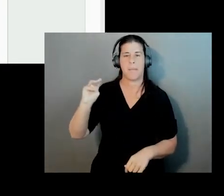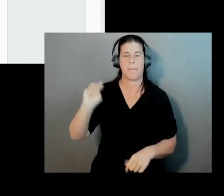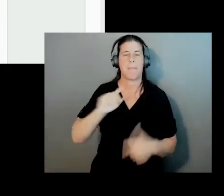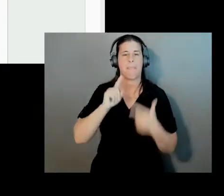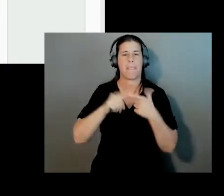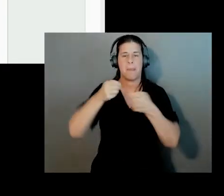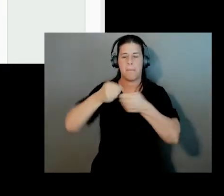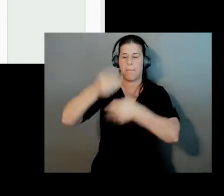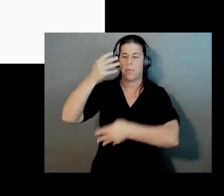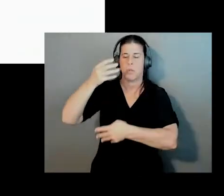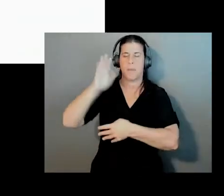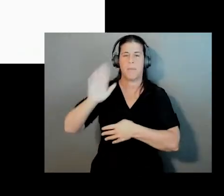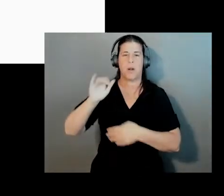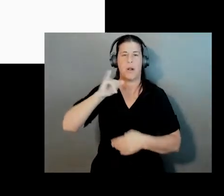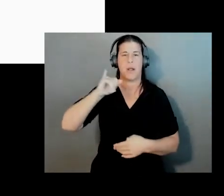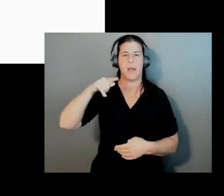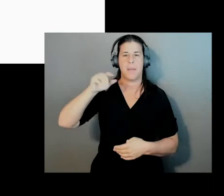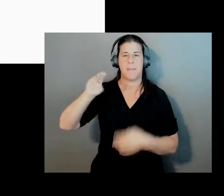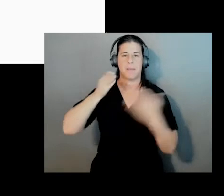service.